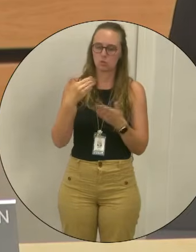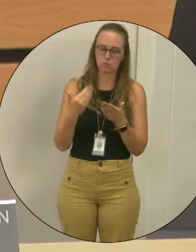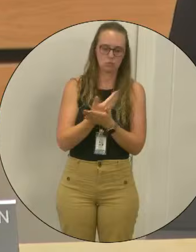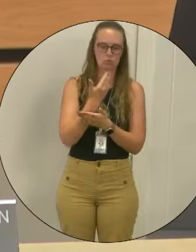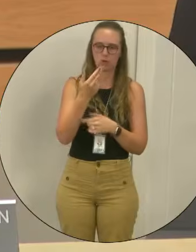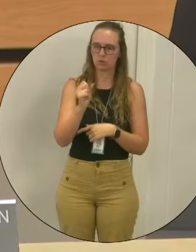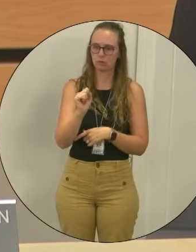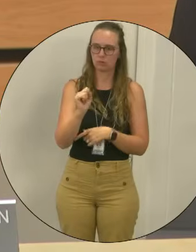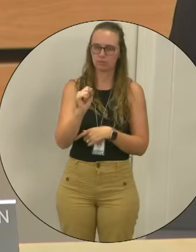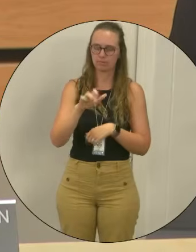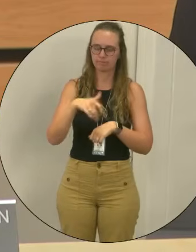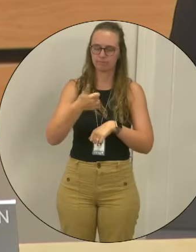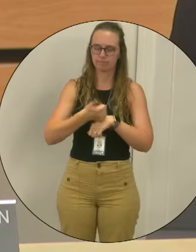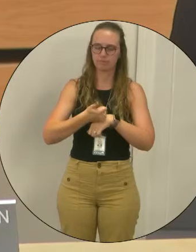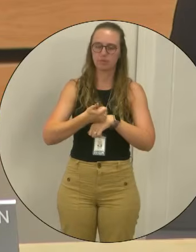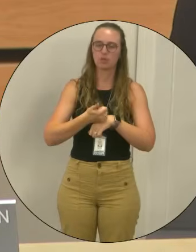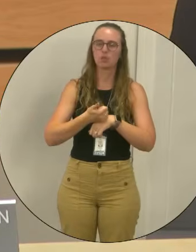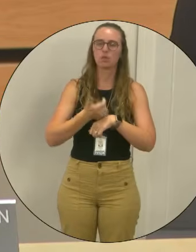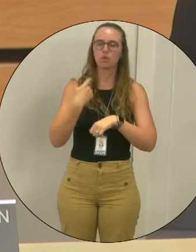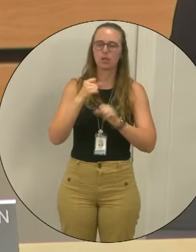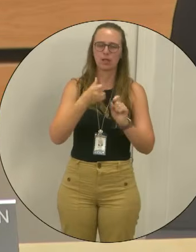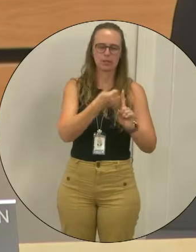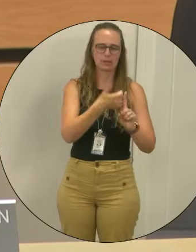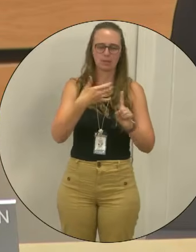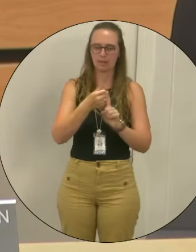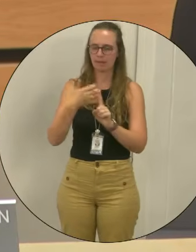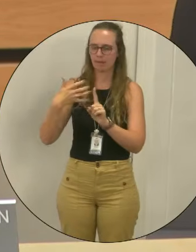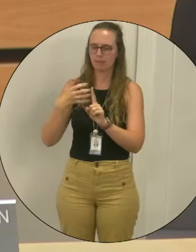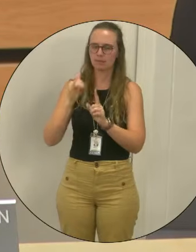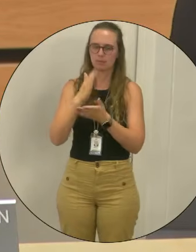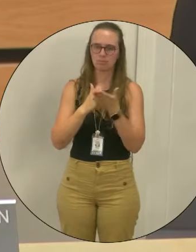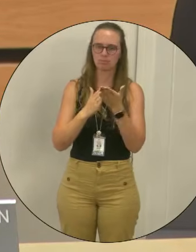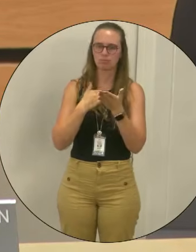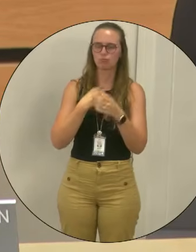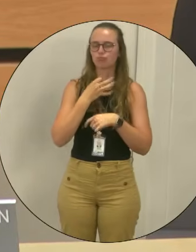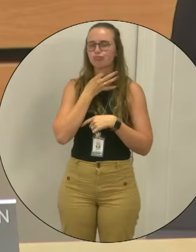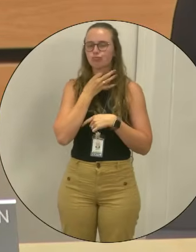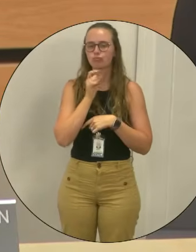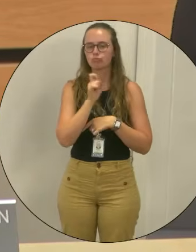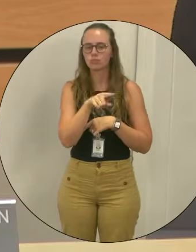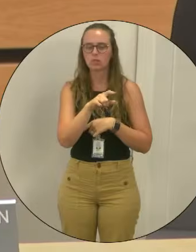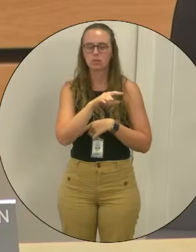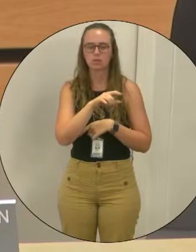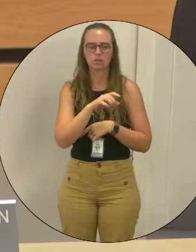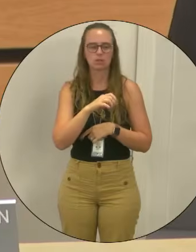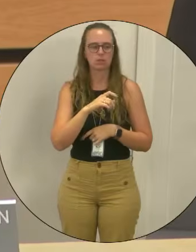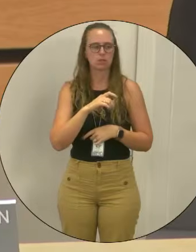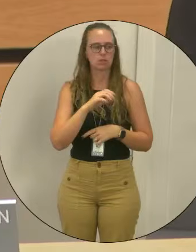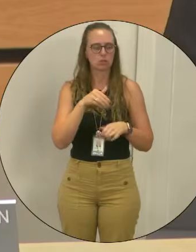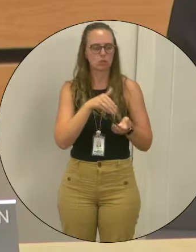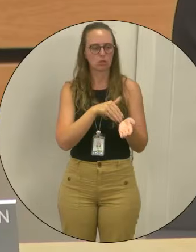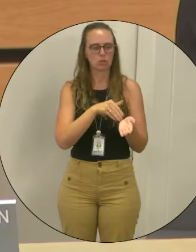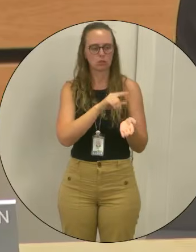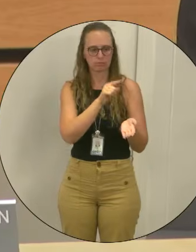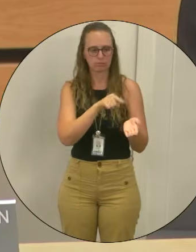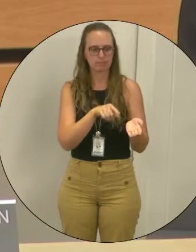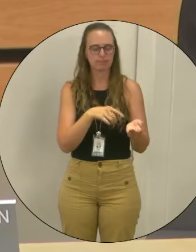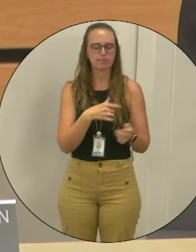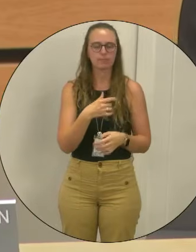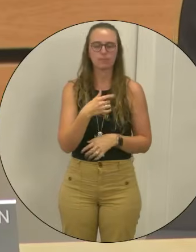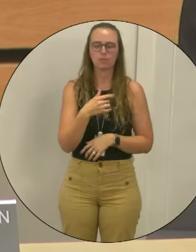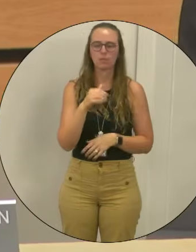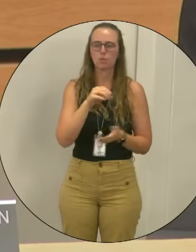newcomer. So I just think we could expand that piece of it. So I'm curious, Dr. Scavala, those students that